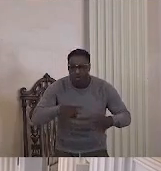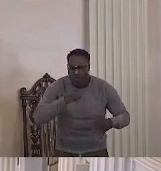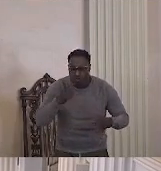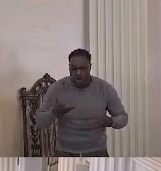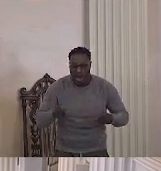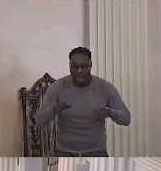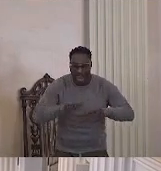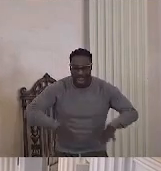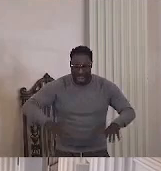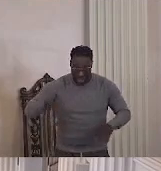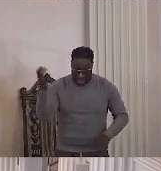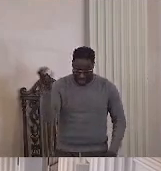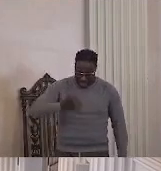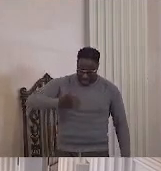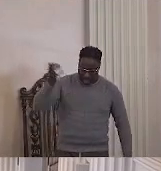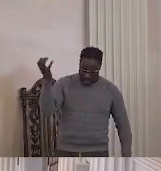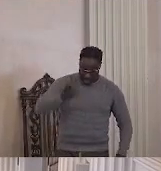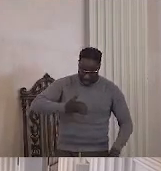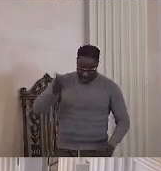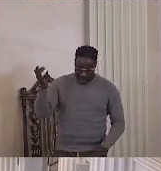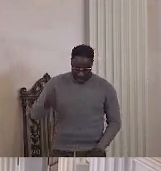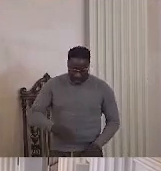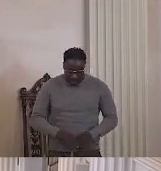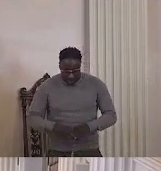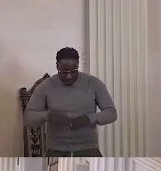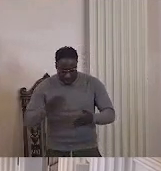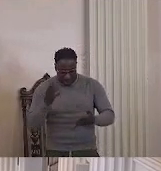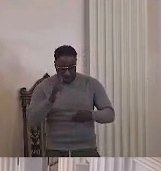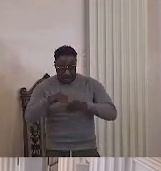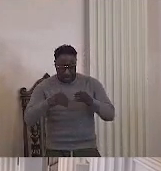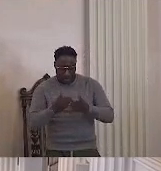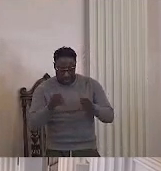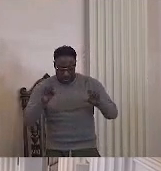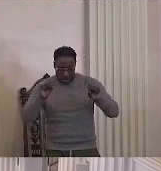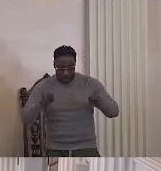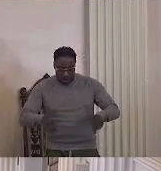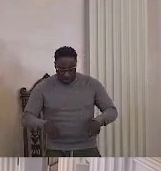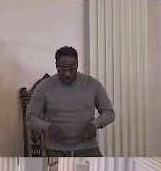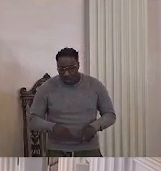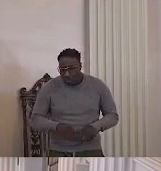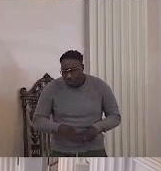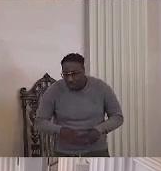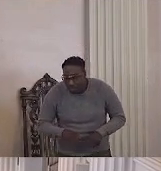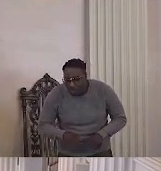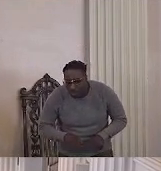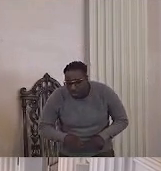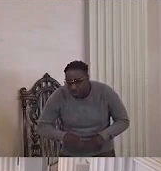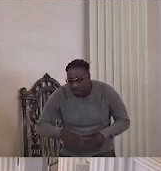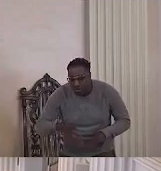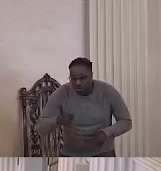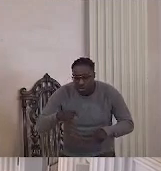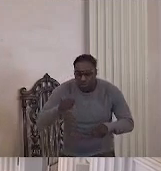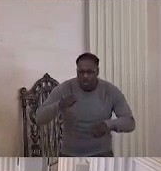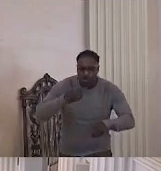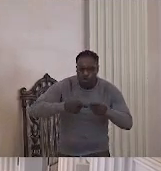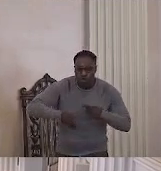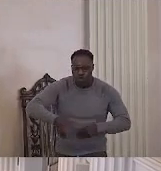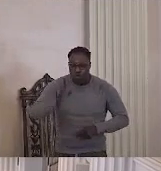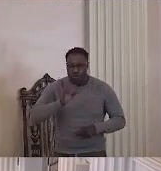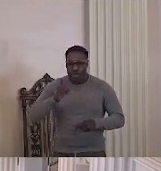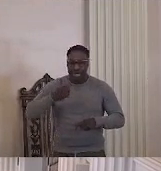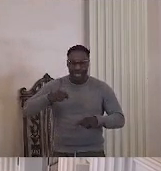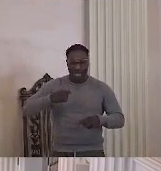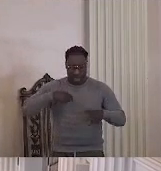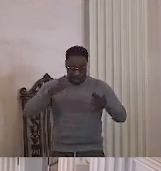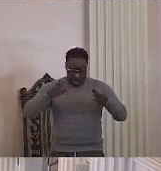Hey, hey, hey, after it comes, it might come on with a steady flow. Grab the roots of the tree, down by the river, fill